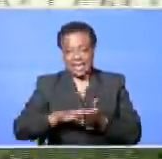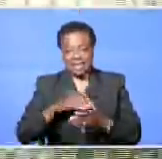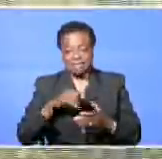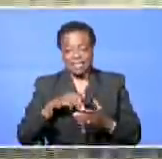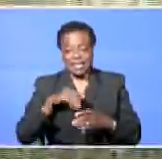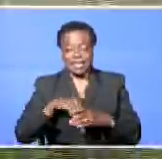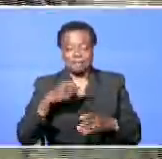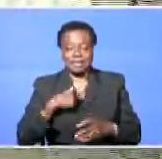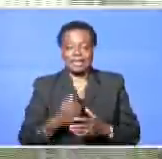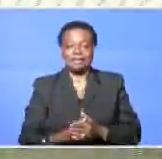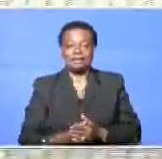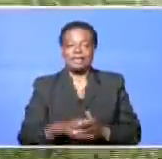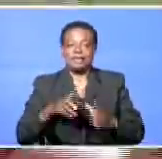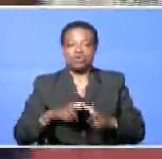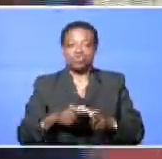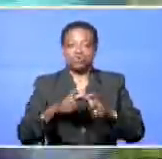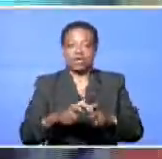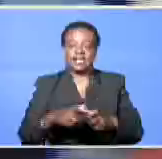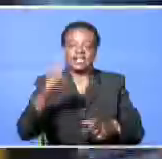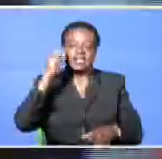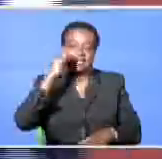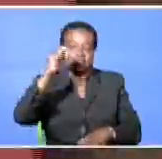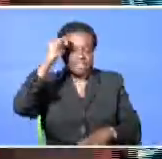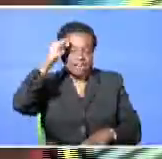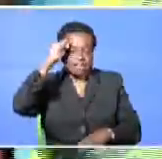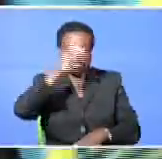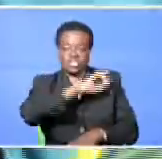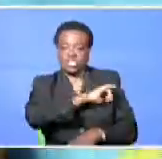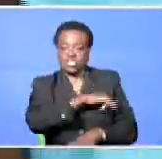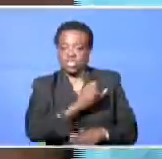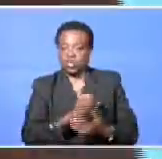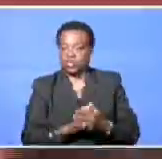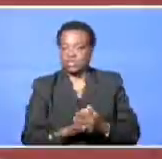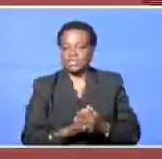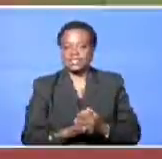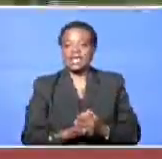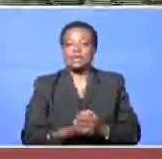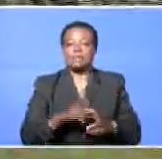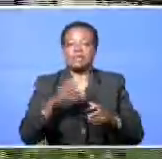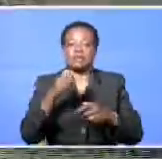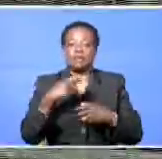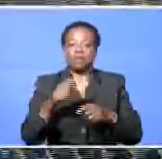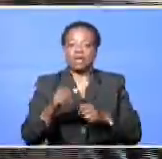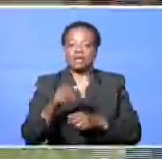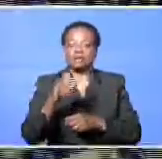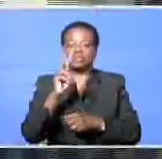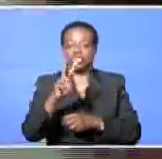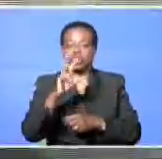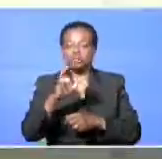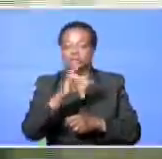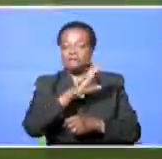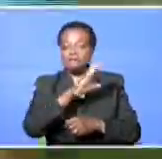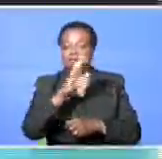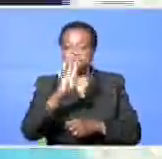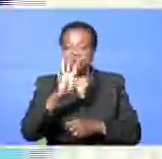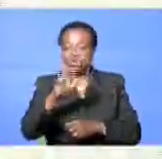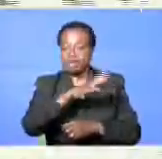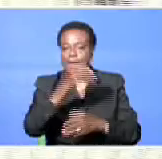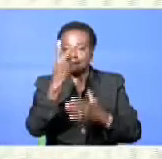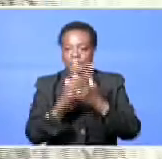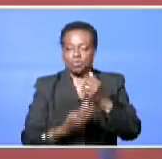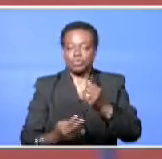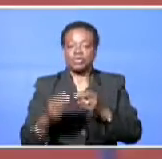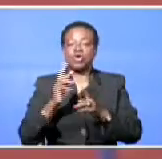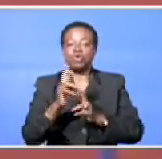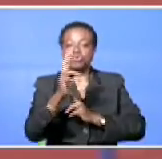for his second run. He has a full workload, suiting up for the 200, 400, and both relays. I feel that I have